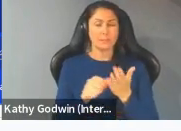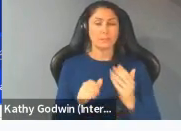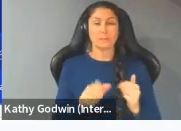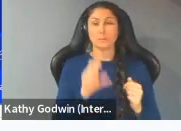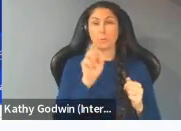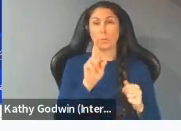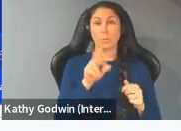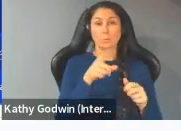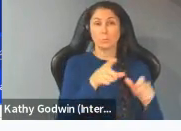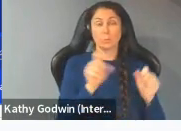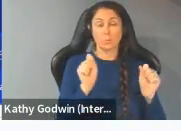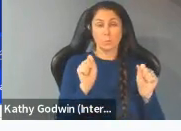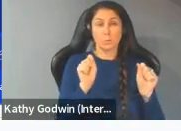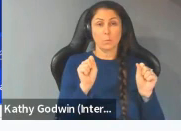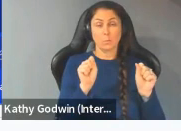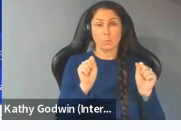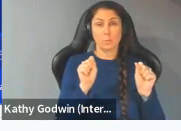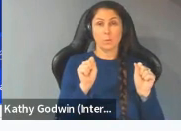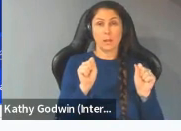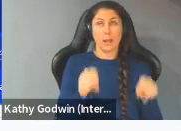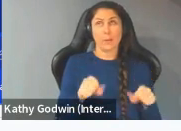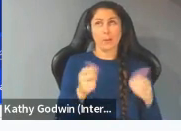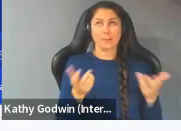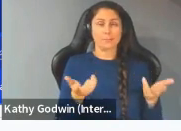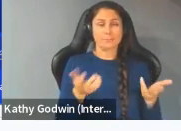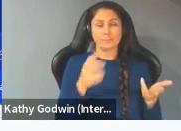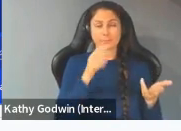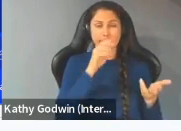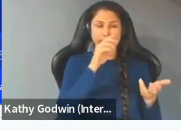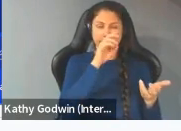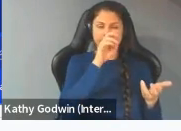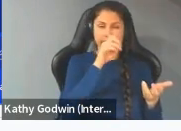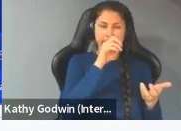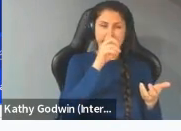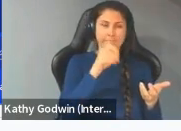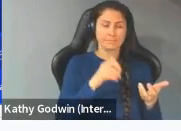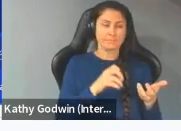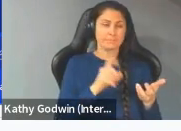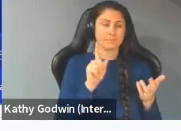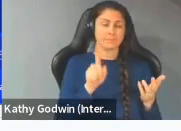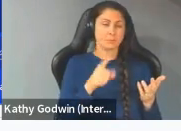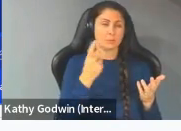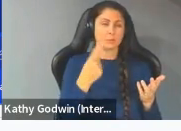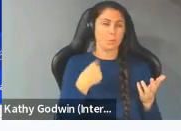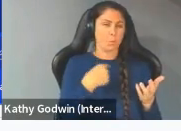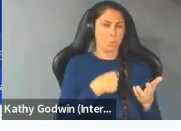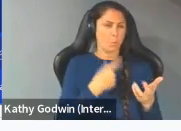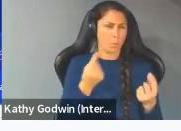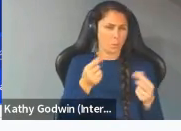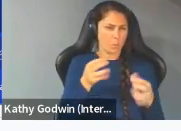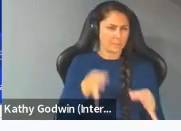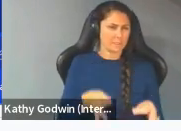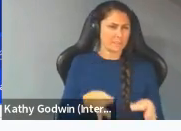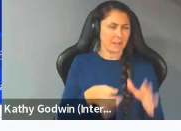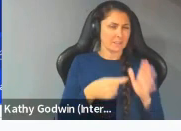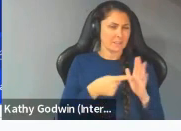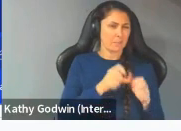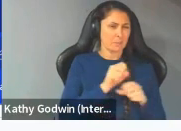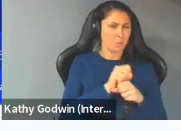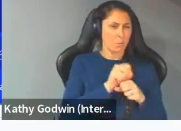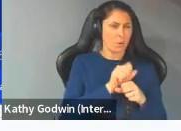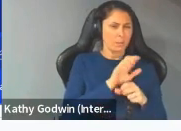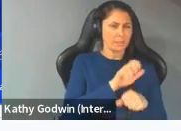you can, well, it's kind of, you just have to, what did we decide on this? Samples of work assignments. Yeah.